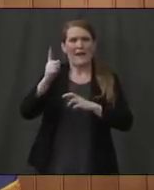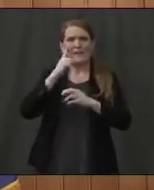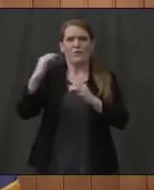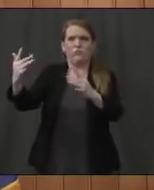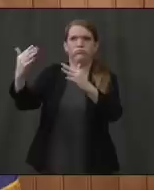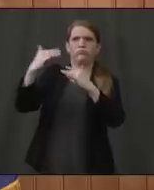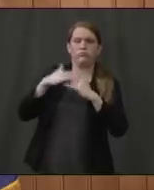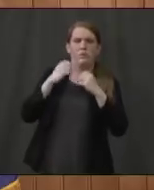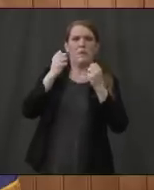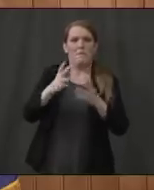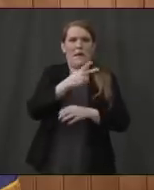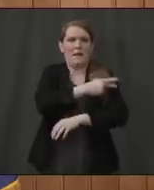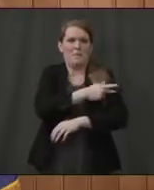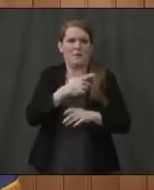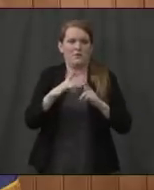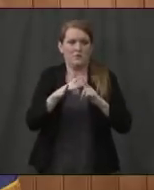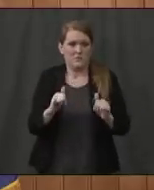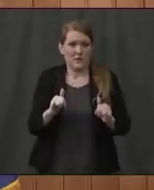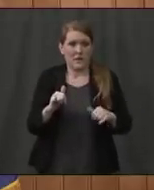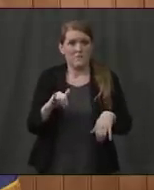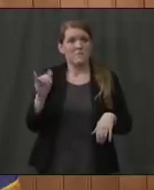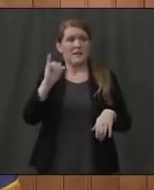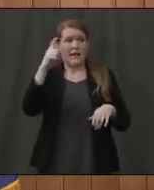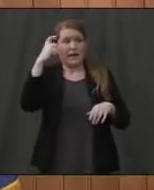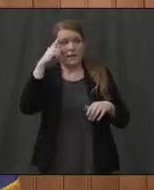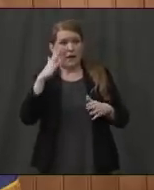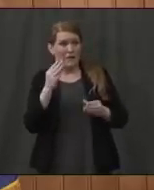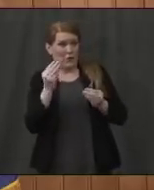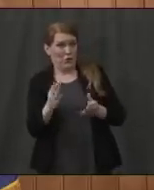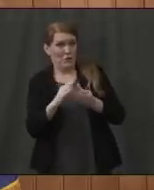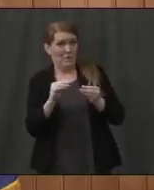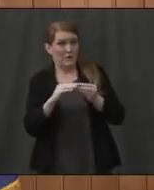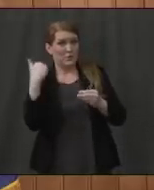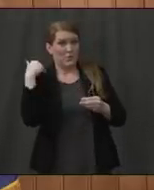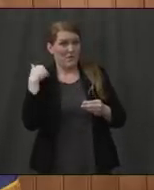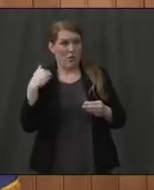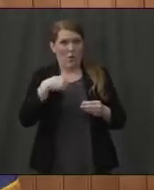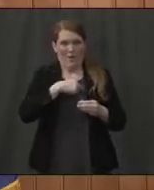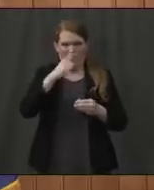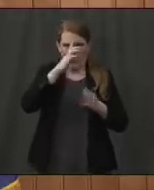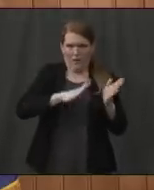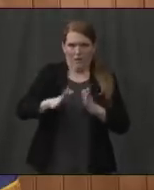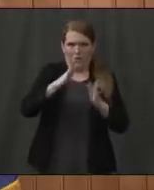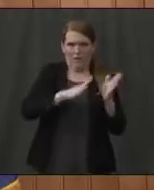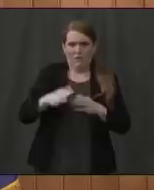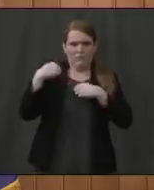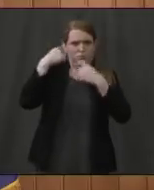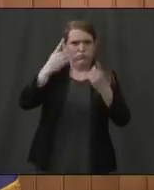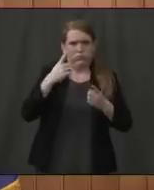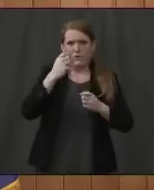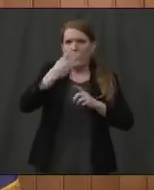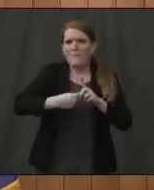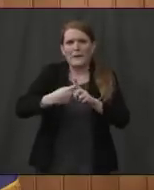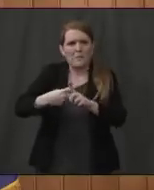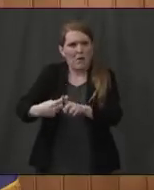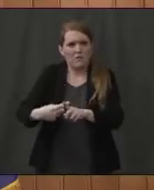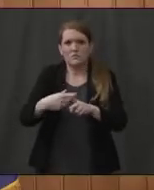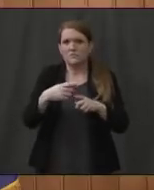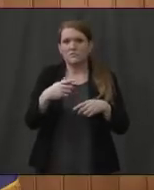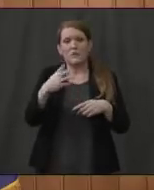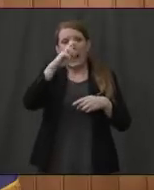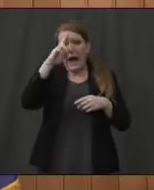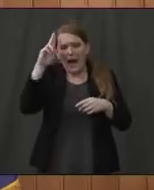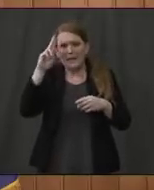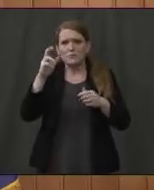before, we have been planning for this for months. The hospitals have been collaborating. They've been sharing best practices on how to care